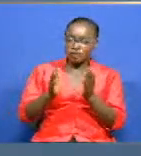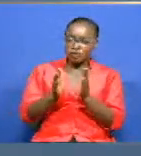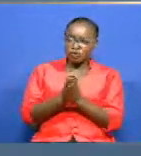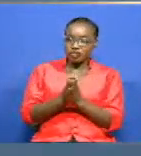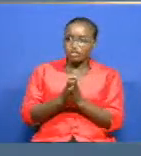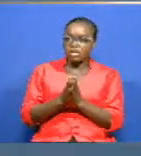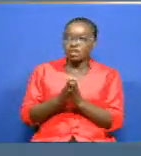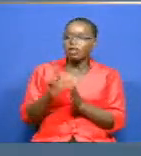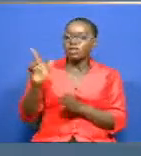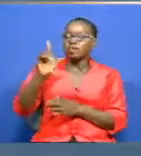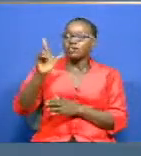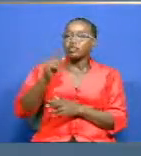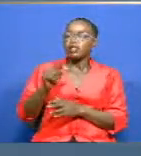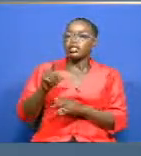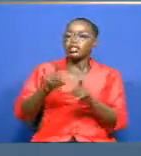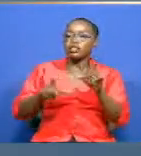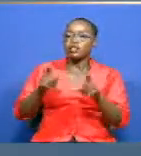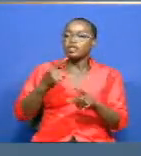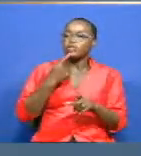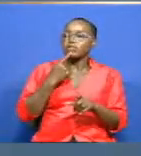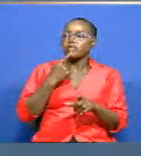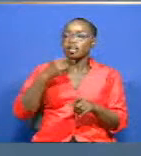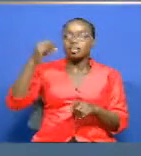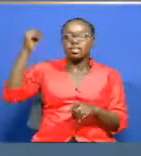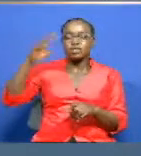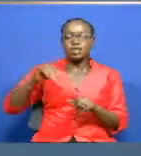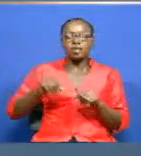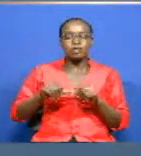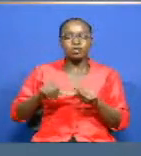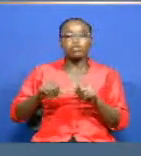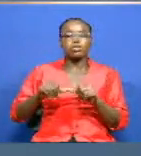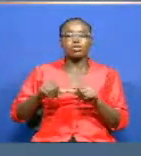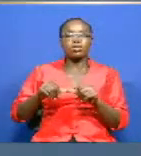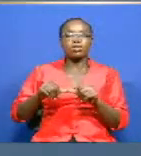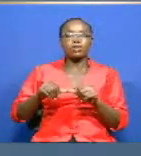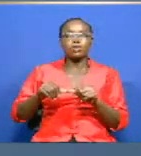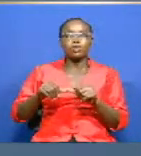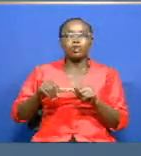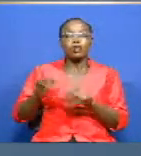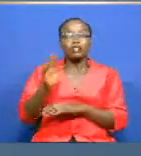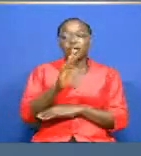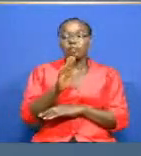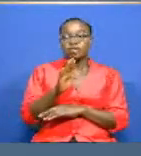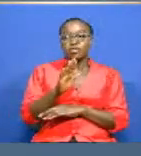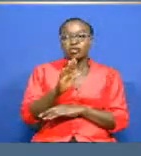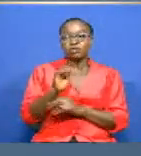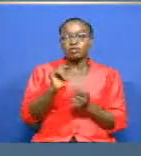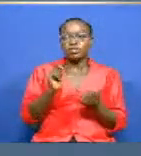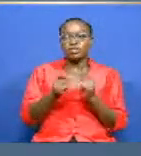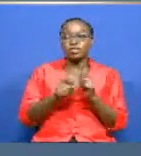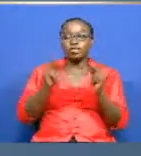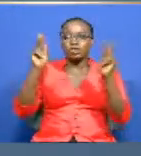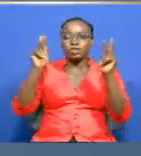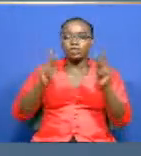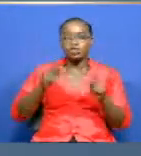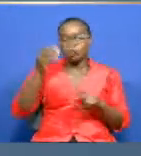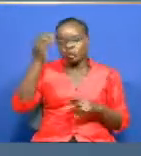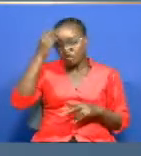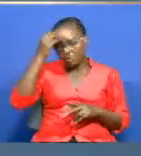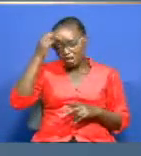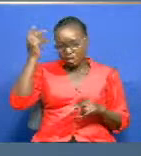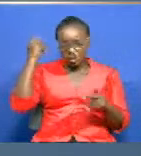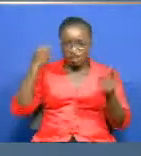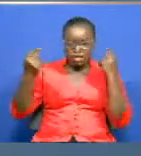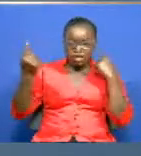Lake Turkana Basin will also be having sunny intervals in the morning. I'll take a look at the afternoon now, where Kisumu, Kitale,